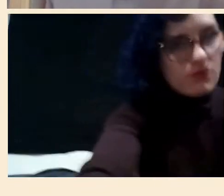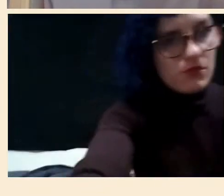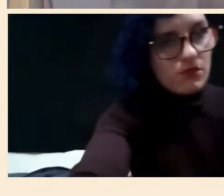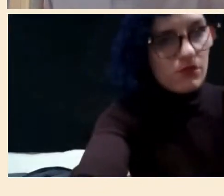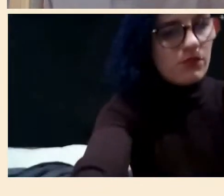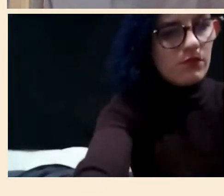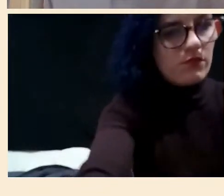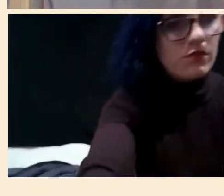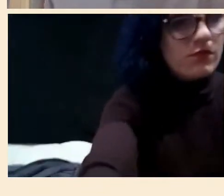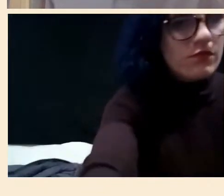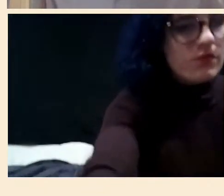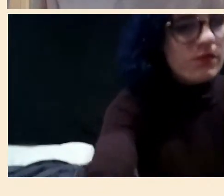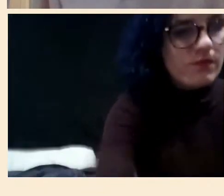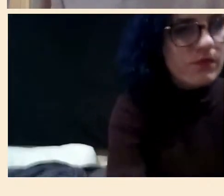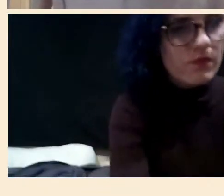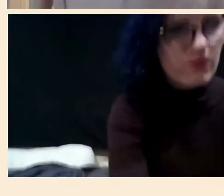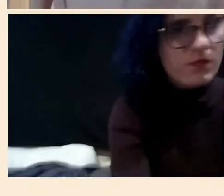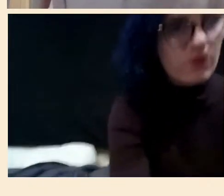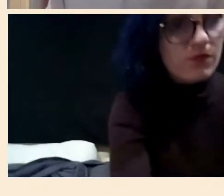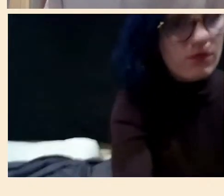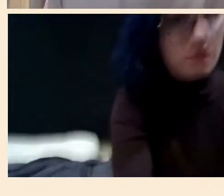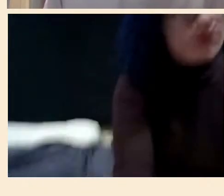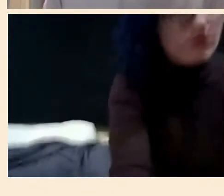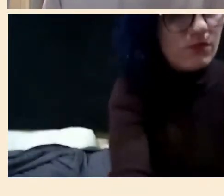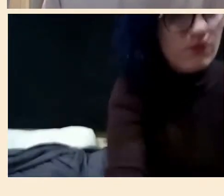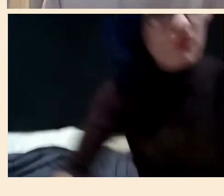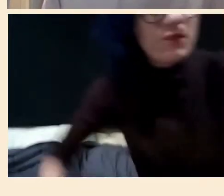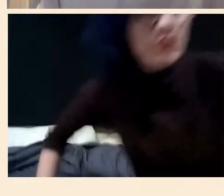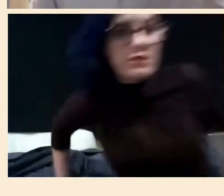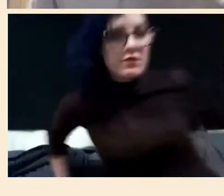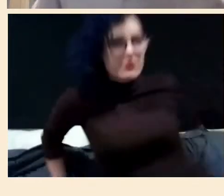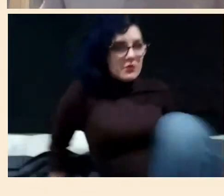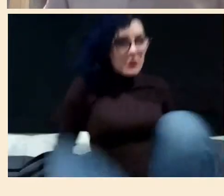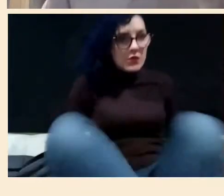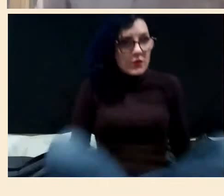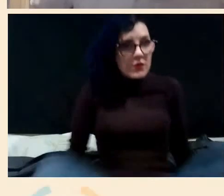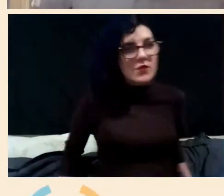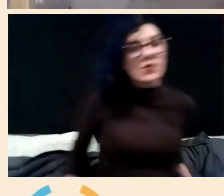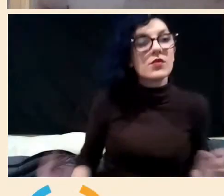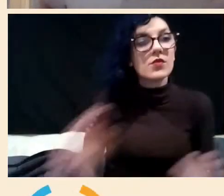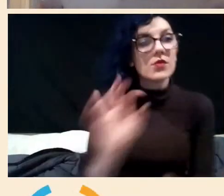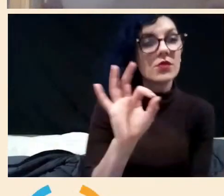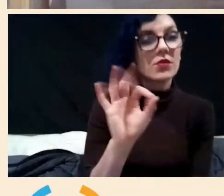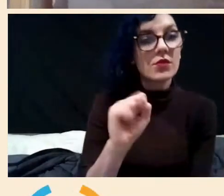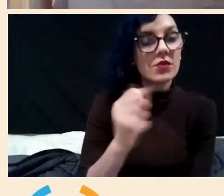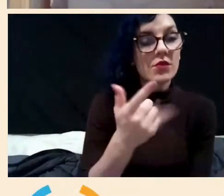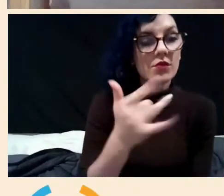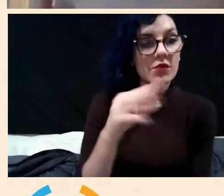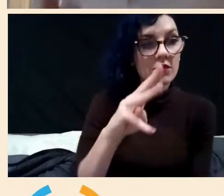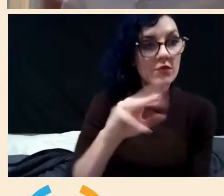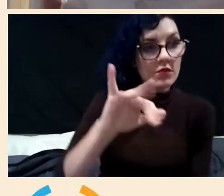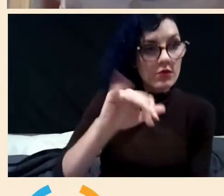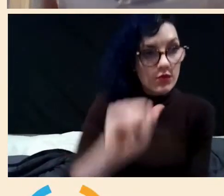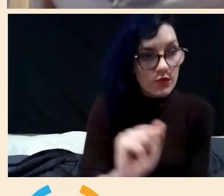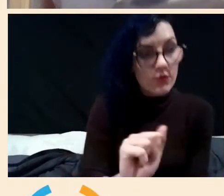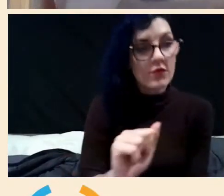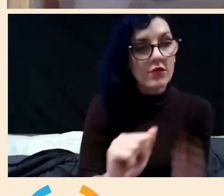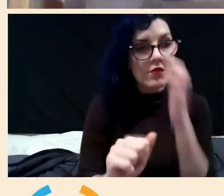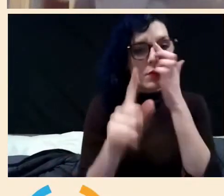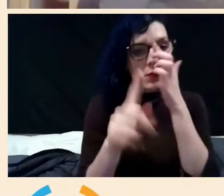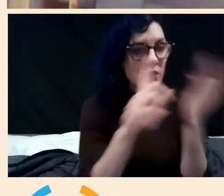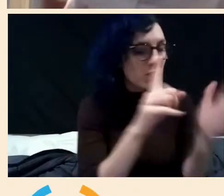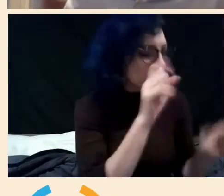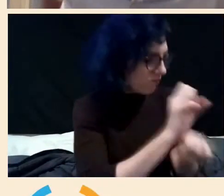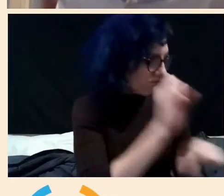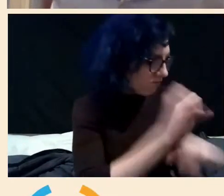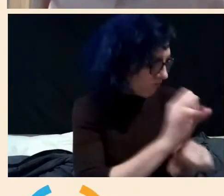right here. Shamia, you served part of a term on the school board, then ran for the Oregon House and served for a couple of terms. Left there,